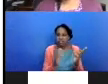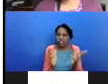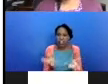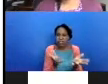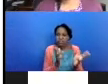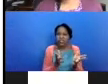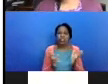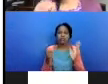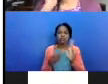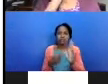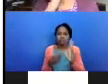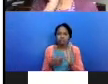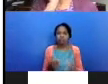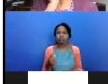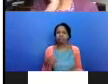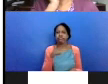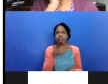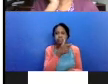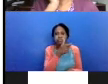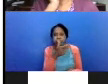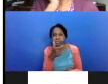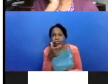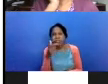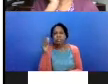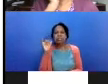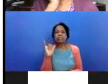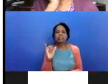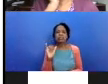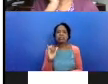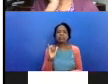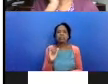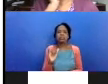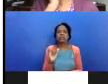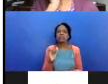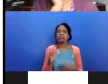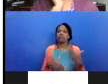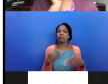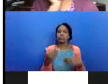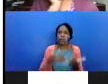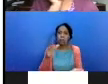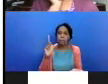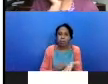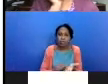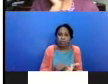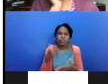the early days to move away from the kind of orthodoxy we were in at the time.